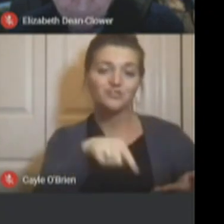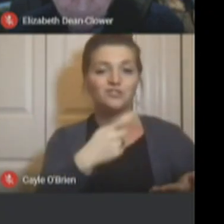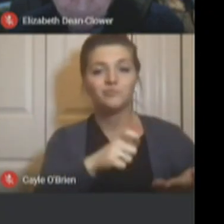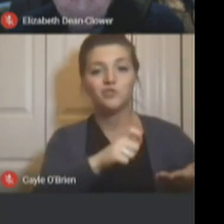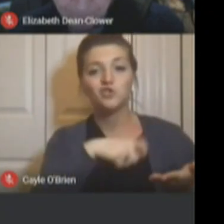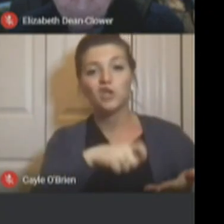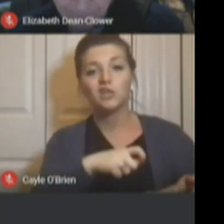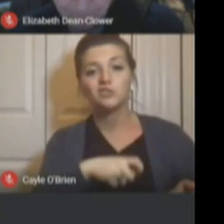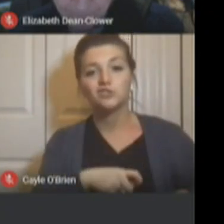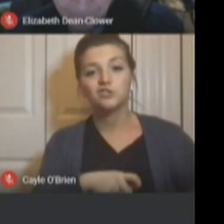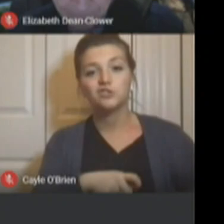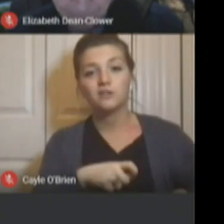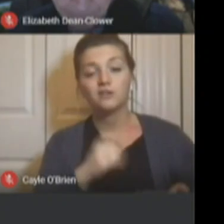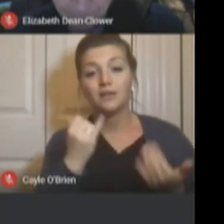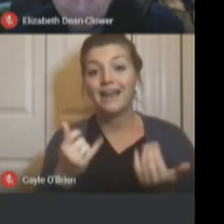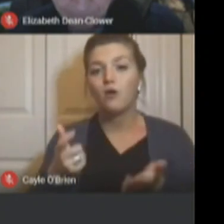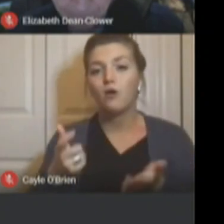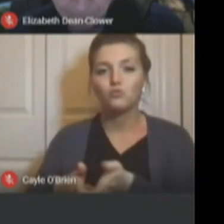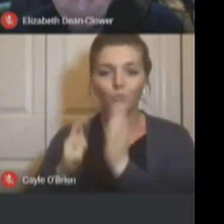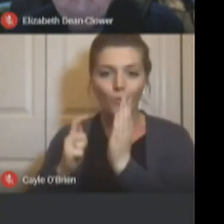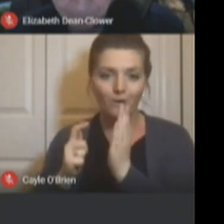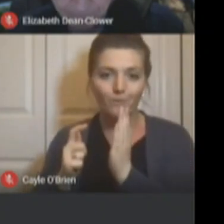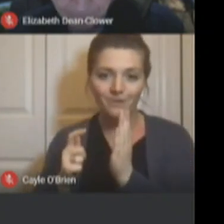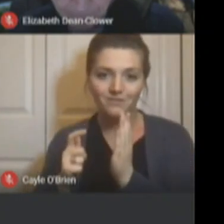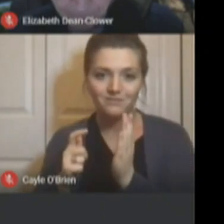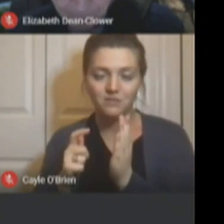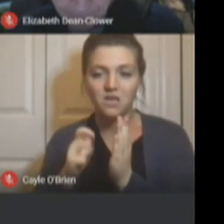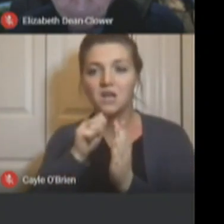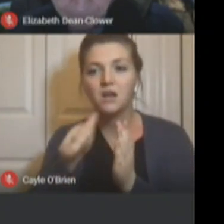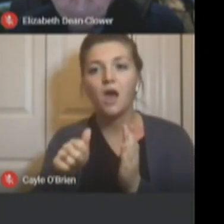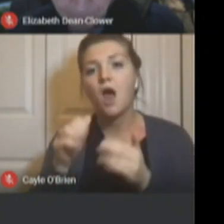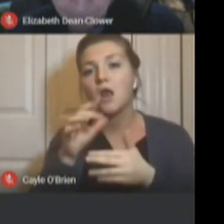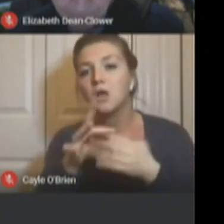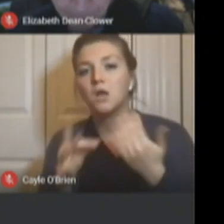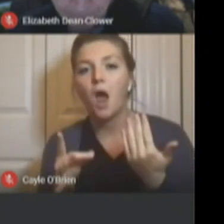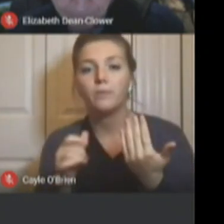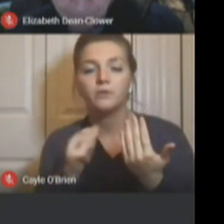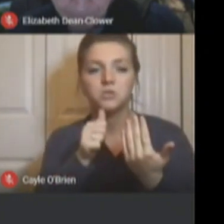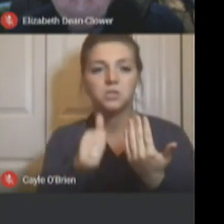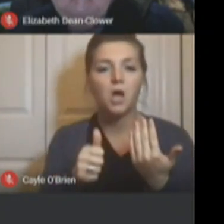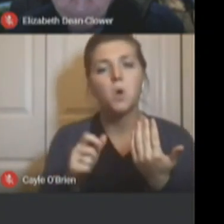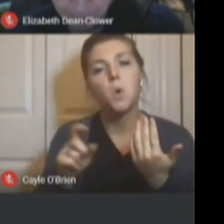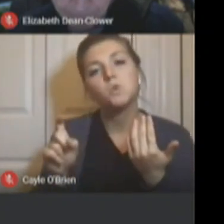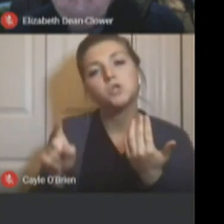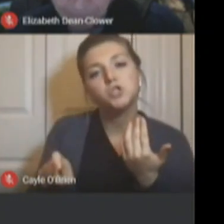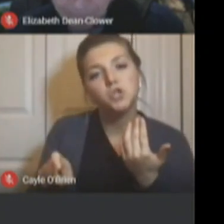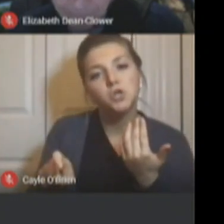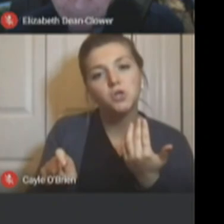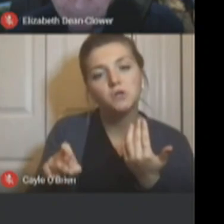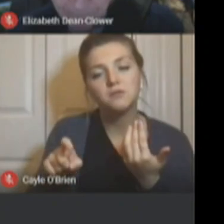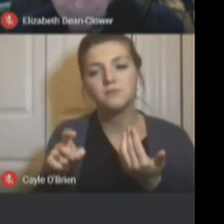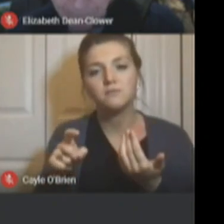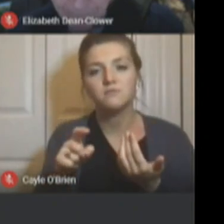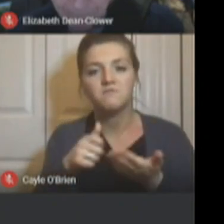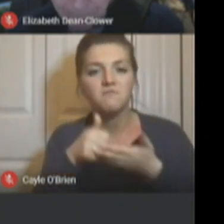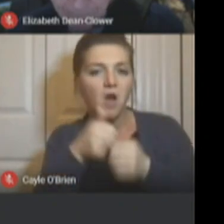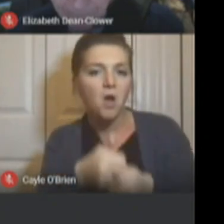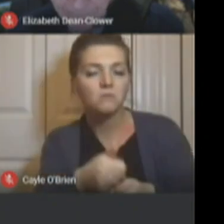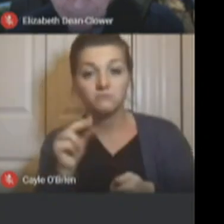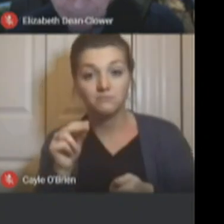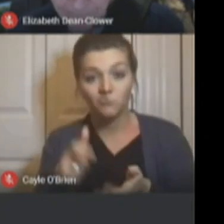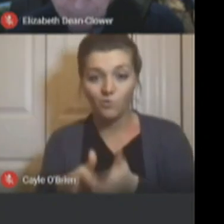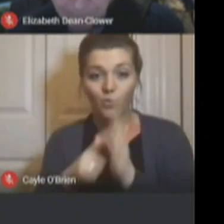developers to fill out, is now a requirement. It is not just you should do it because it's a checklist. It is a requirement of the zoning